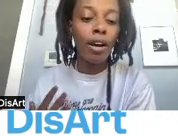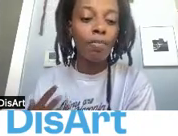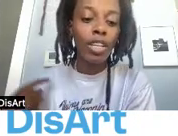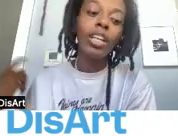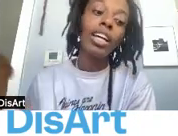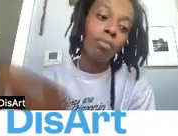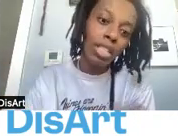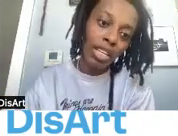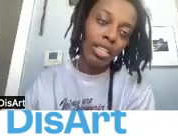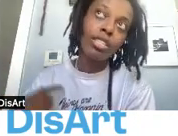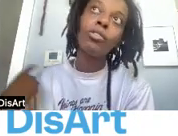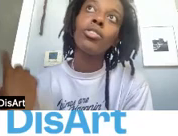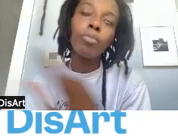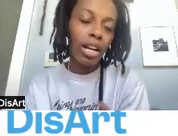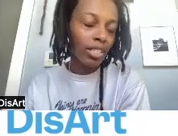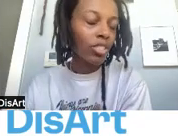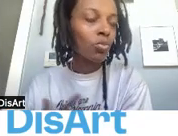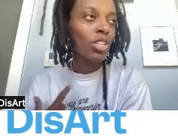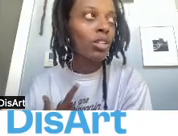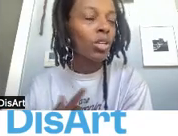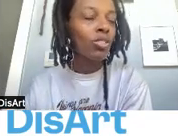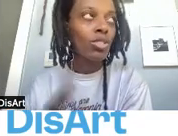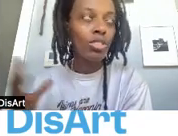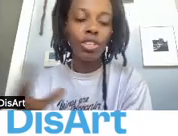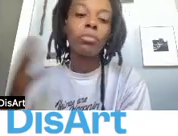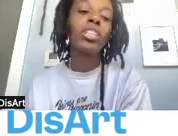process, kind of being in this mode of process.